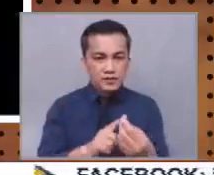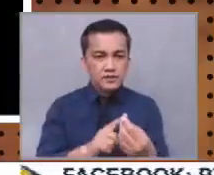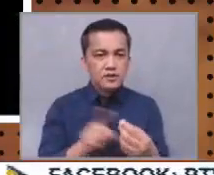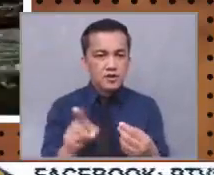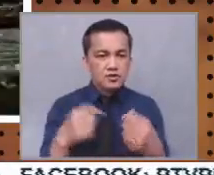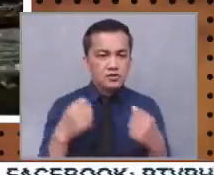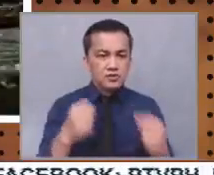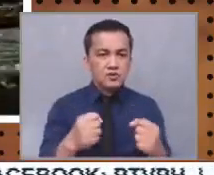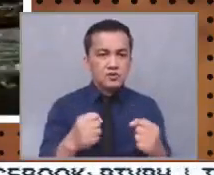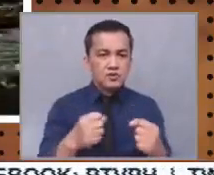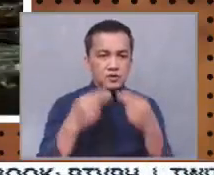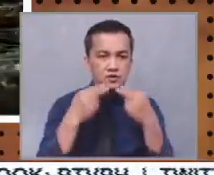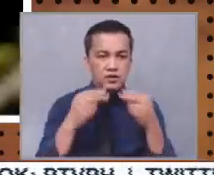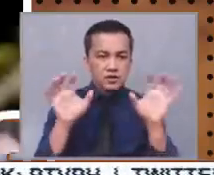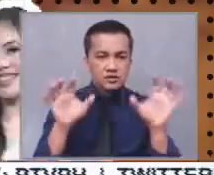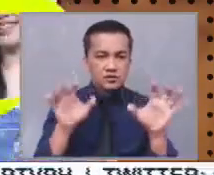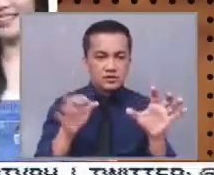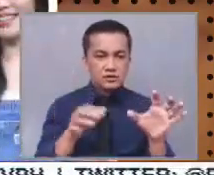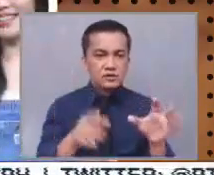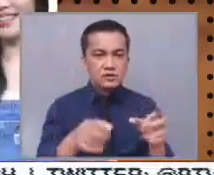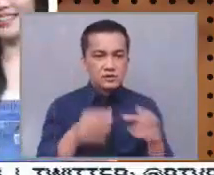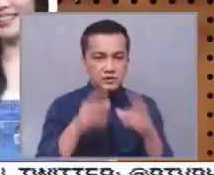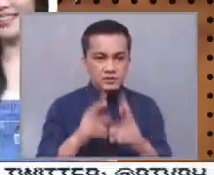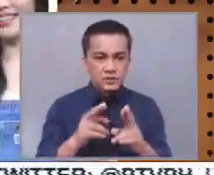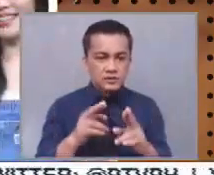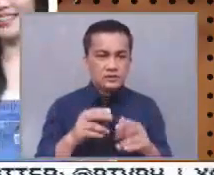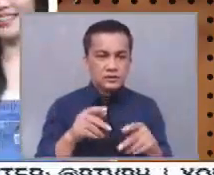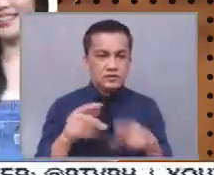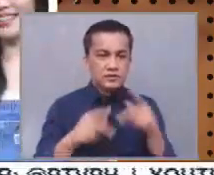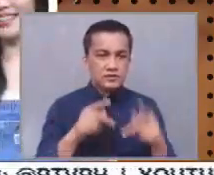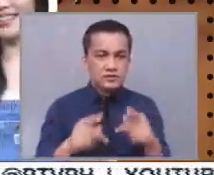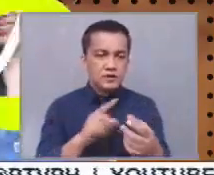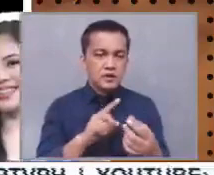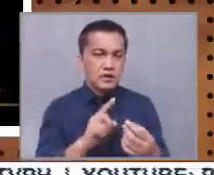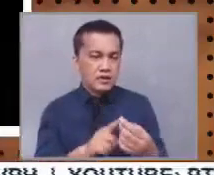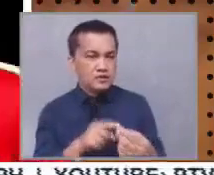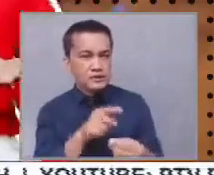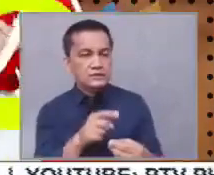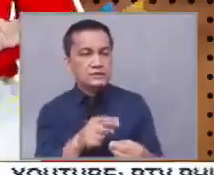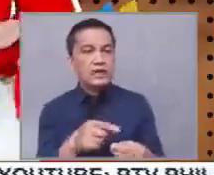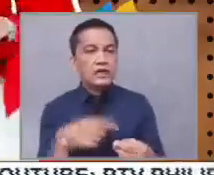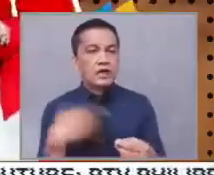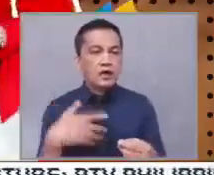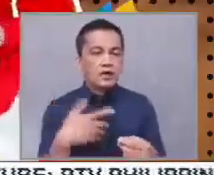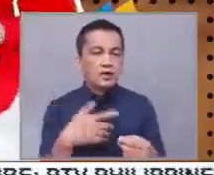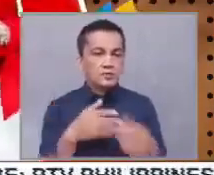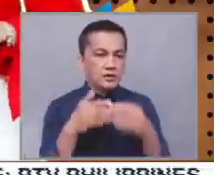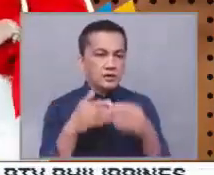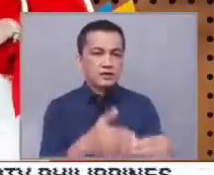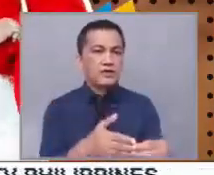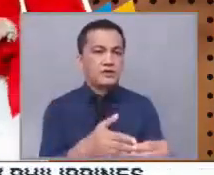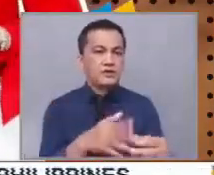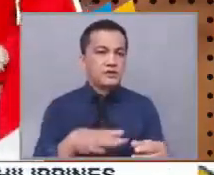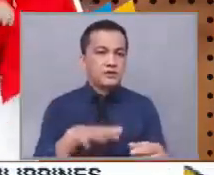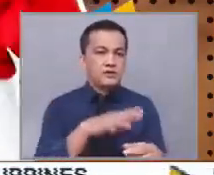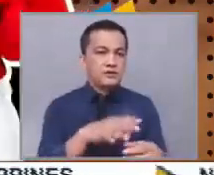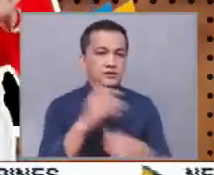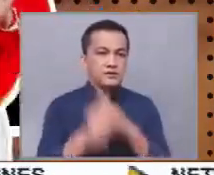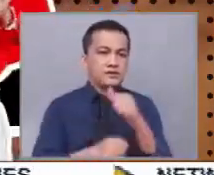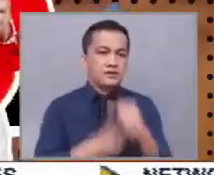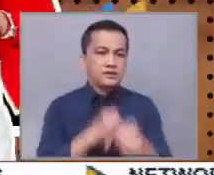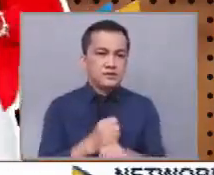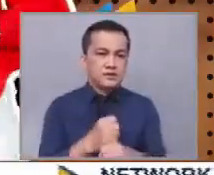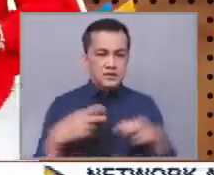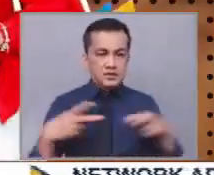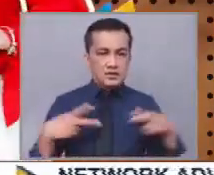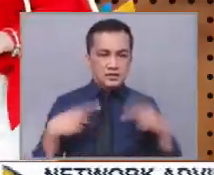Town, respected by the citizens as the Pumpkin King dahil sa pamumuno nito sa mga annual Halloween celebrations. But